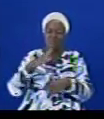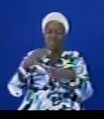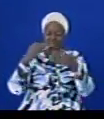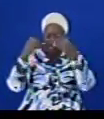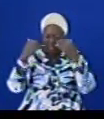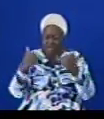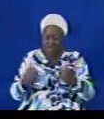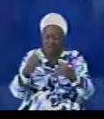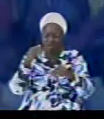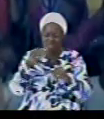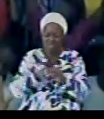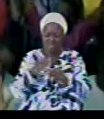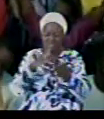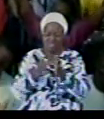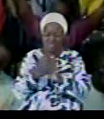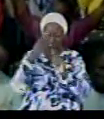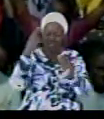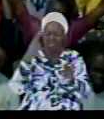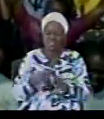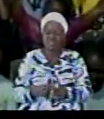now in Jesus' name.